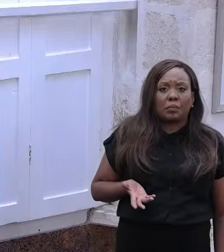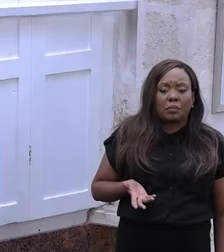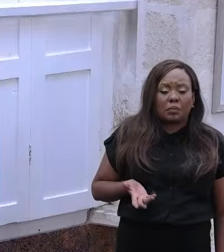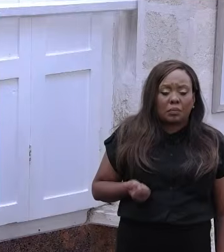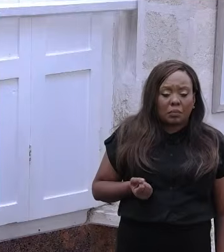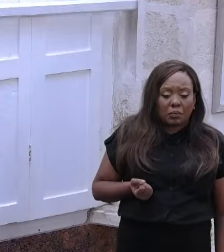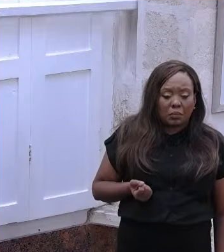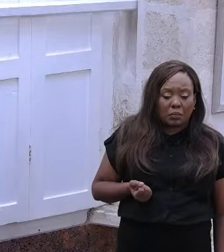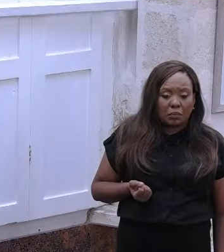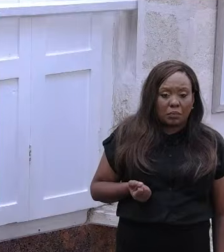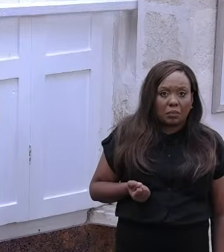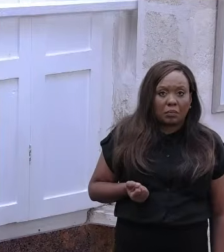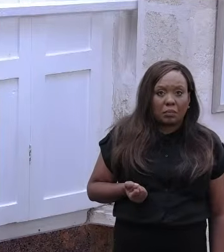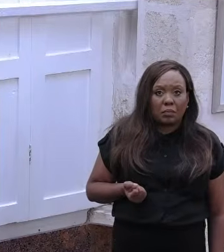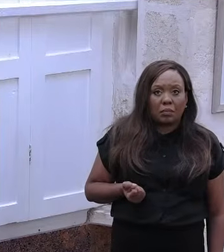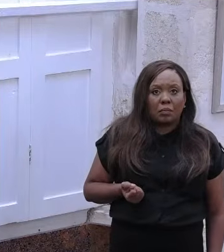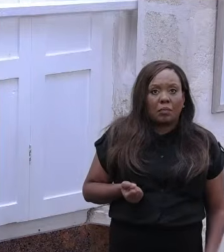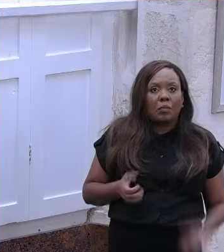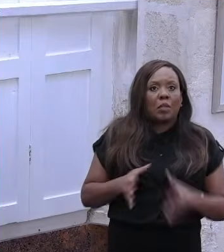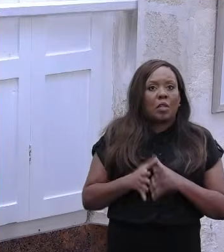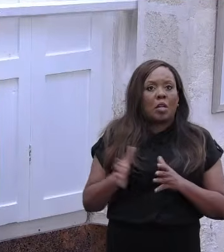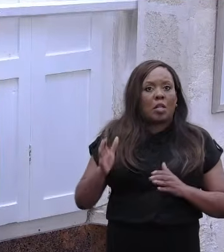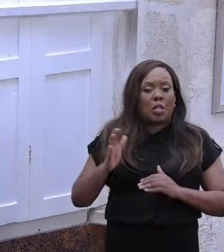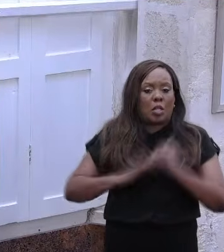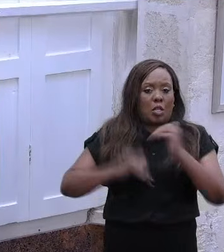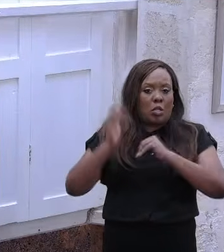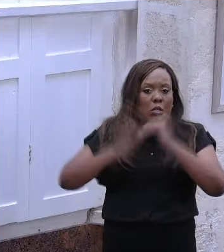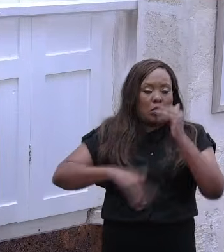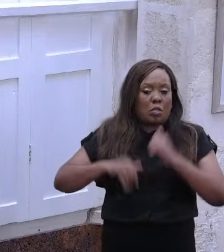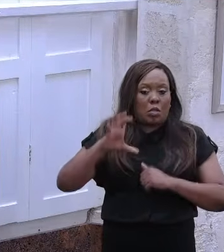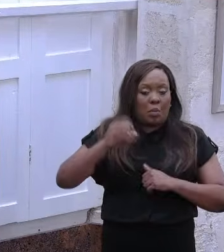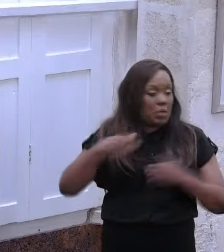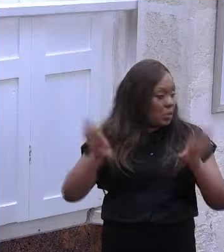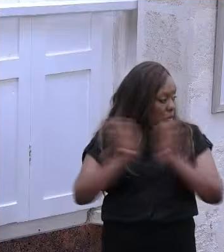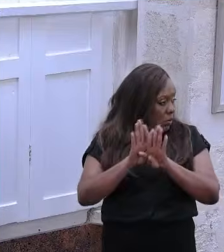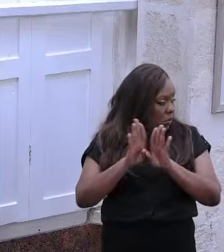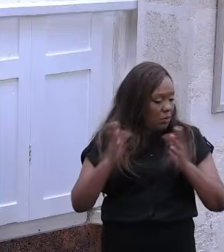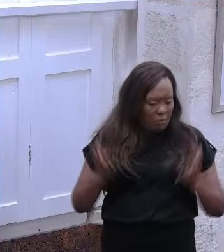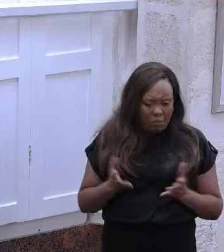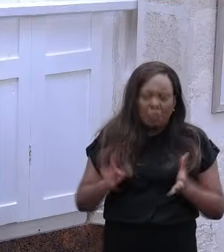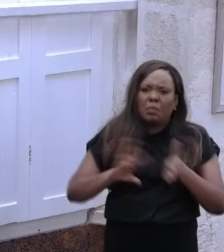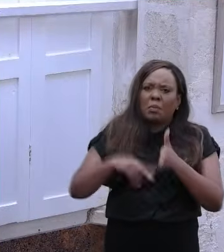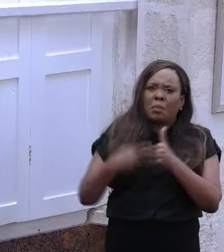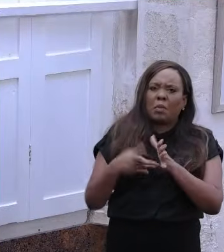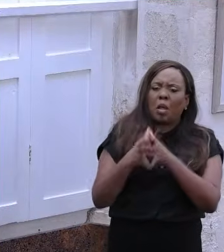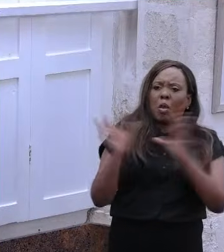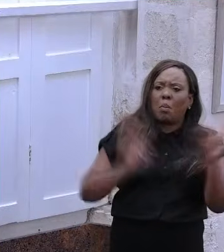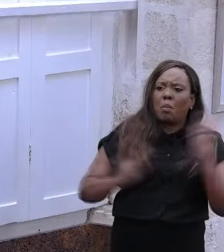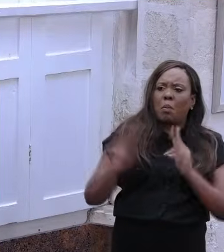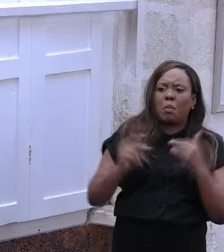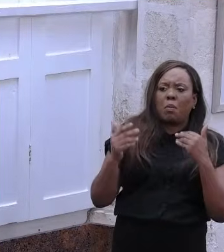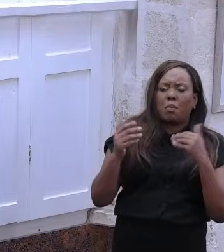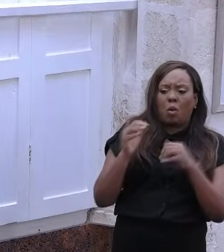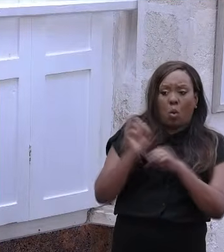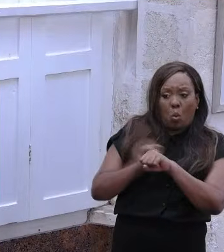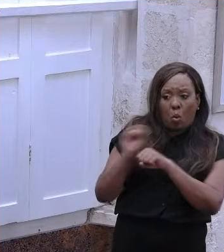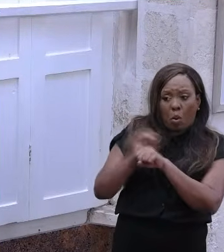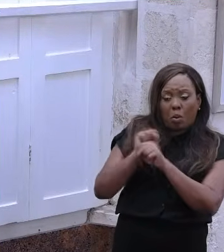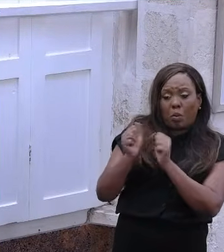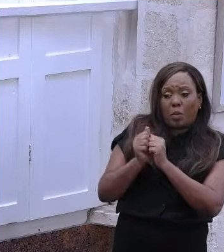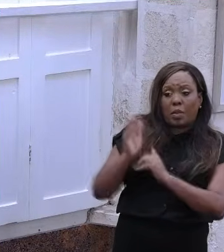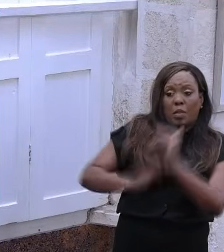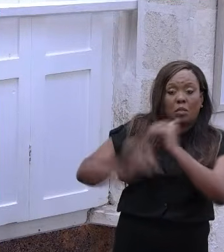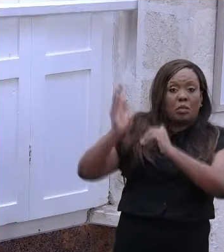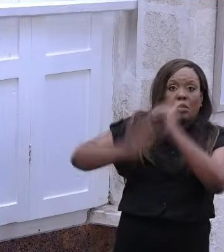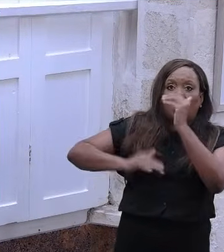that there were a lot of construction companies closed, so it meant that a lot of people who had construction skills had gone out of